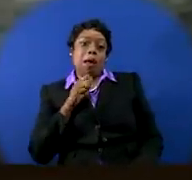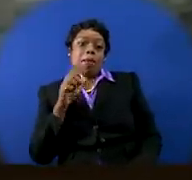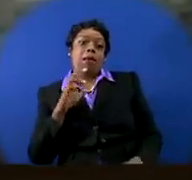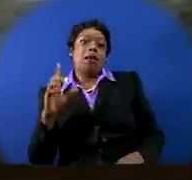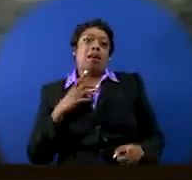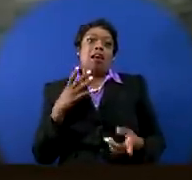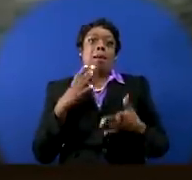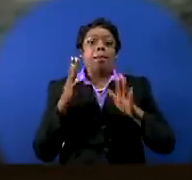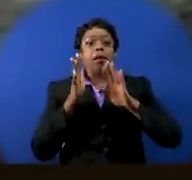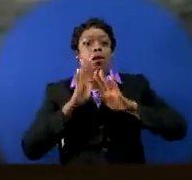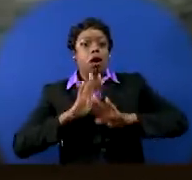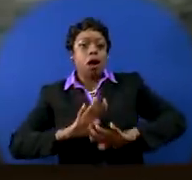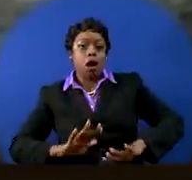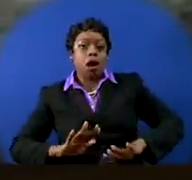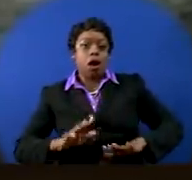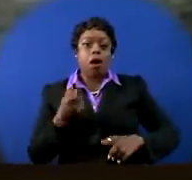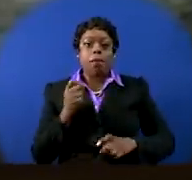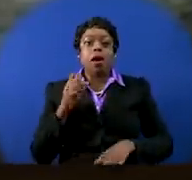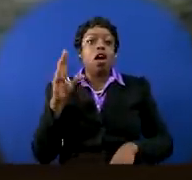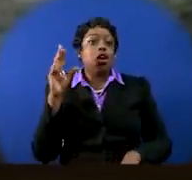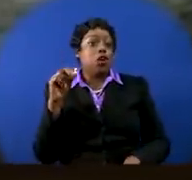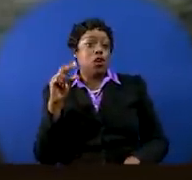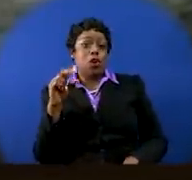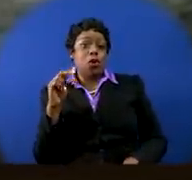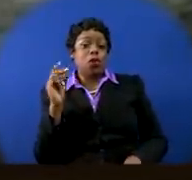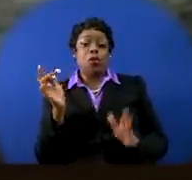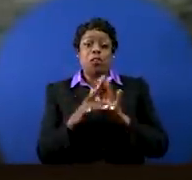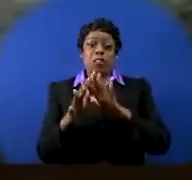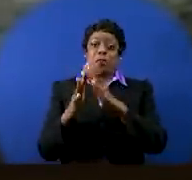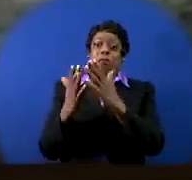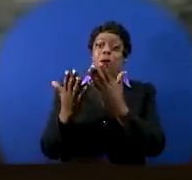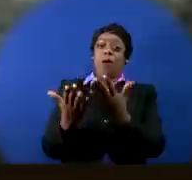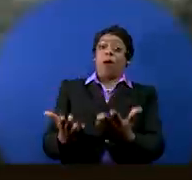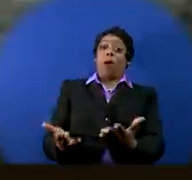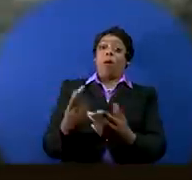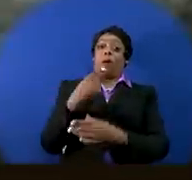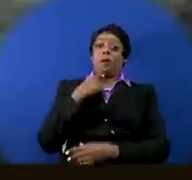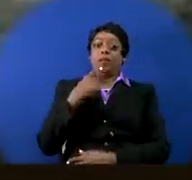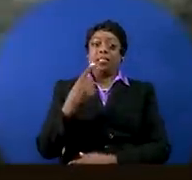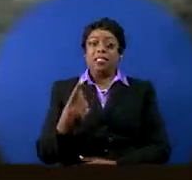introspective. I'm more cognitive. No, no. The Bible said